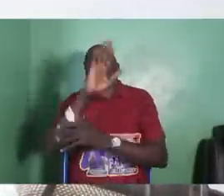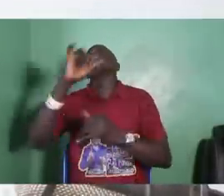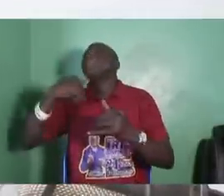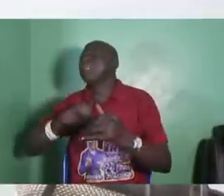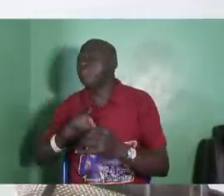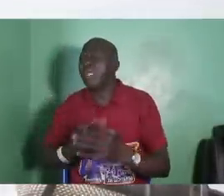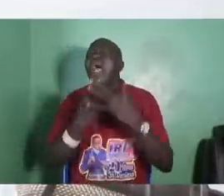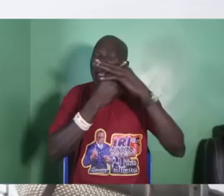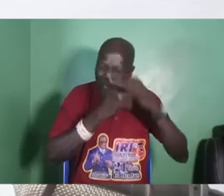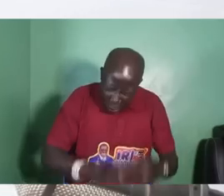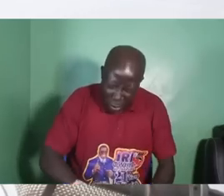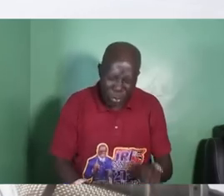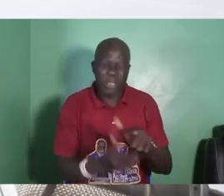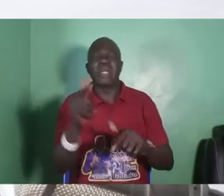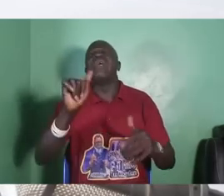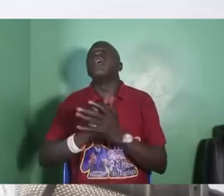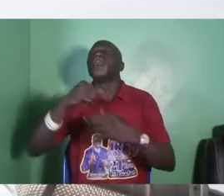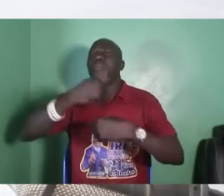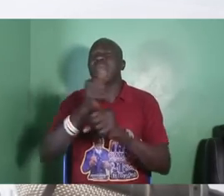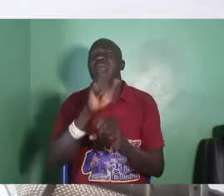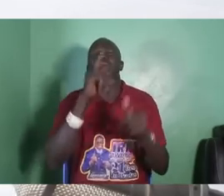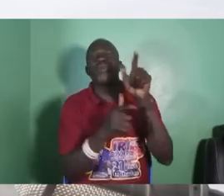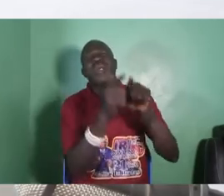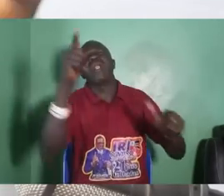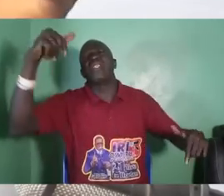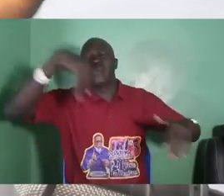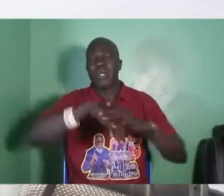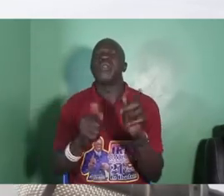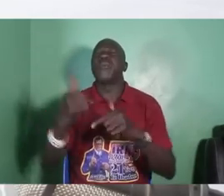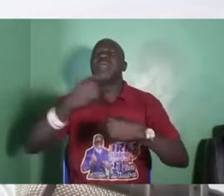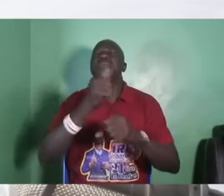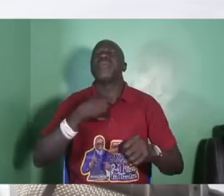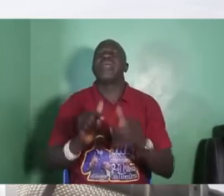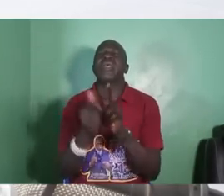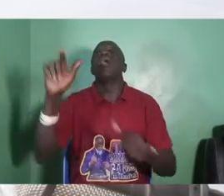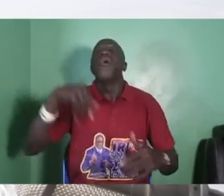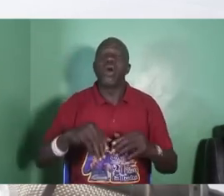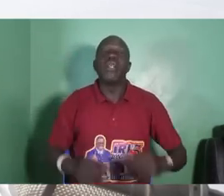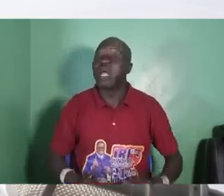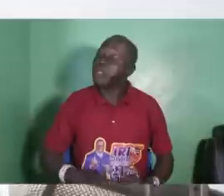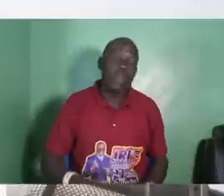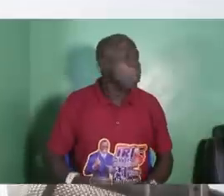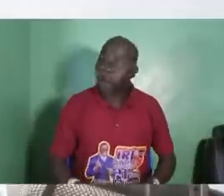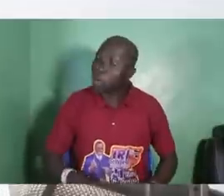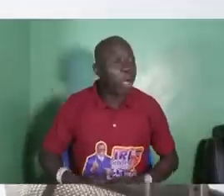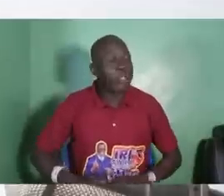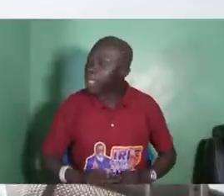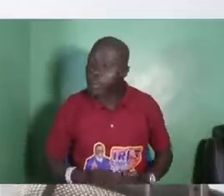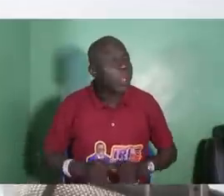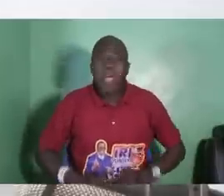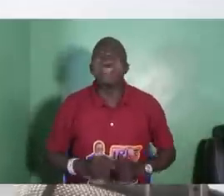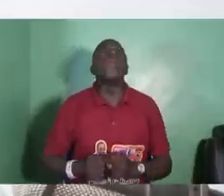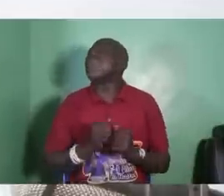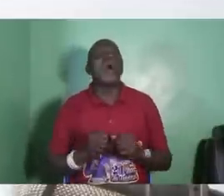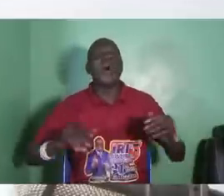me dat mi ni okowo nla establish me to ma so mi de nla o ya adua oruta jesu oruta jesu oruta